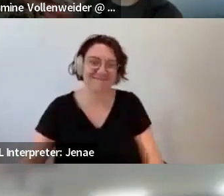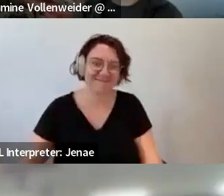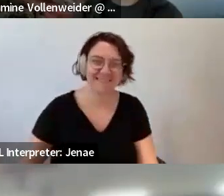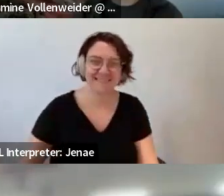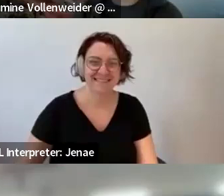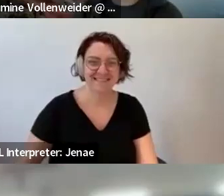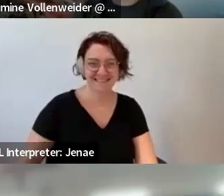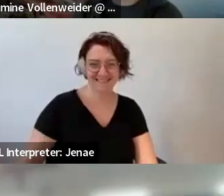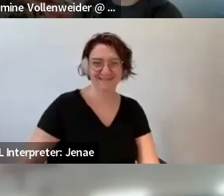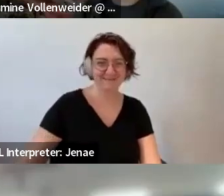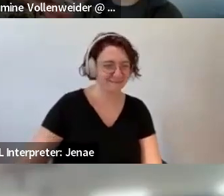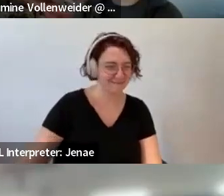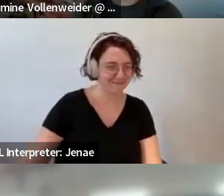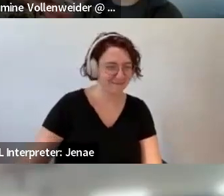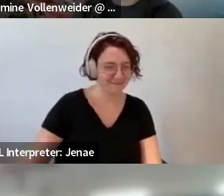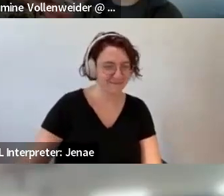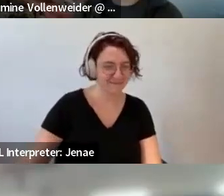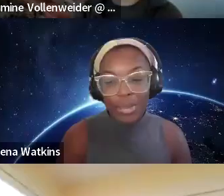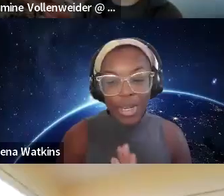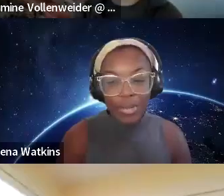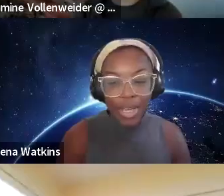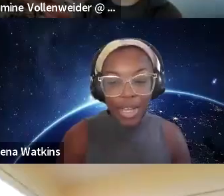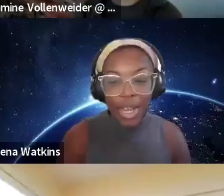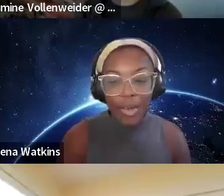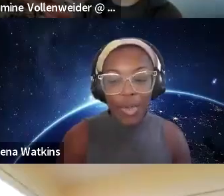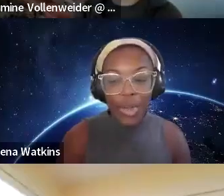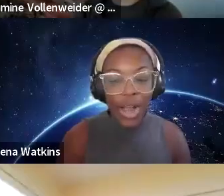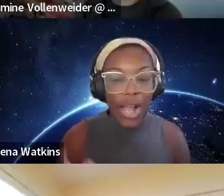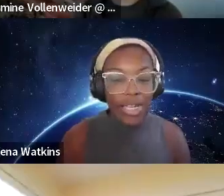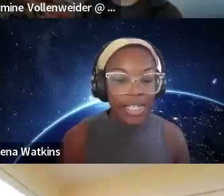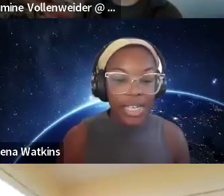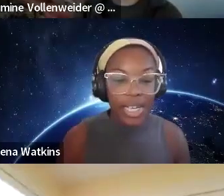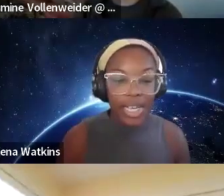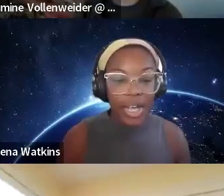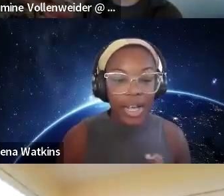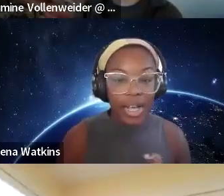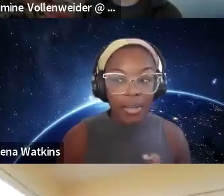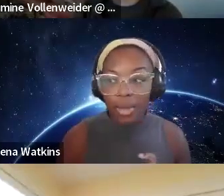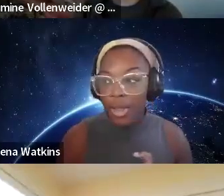Thank you, Denzel. Yeah, so once the pandemic hit, we were actually